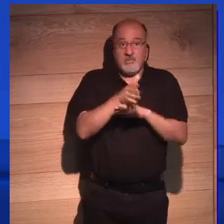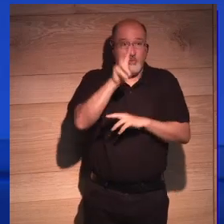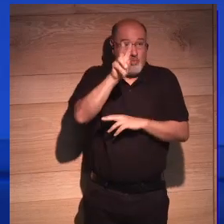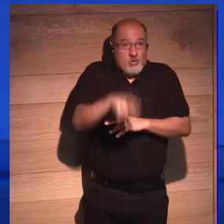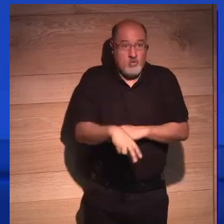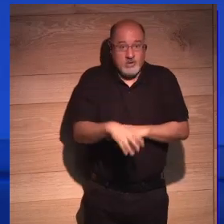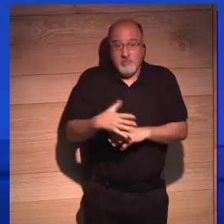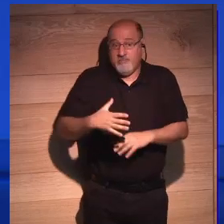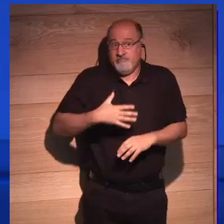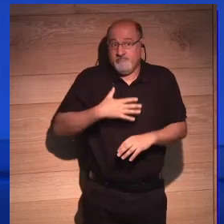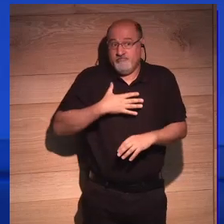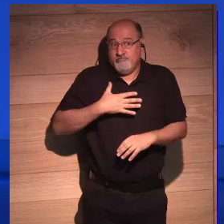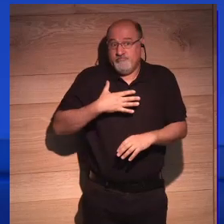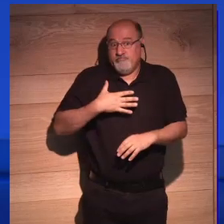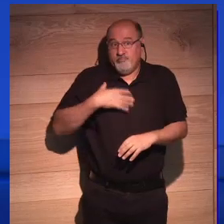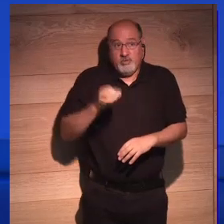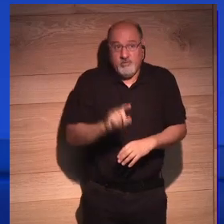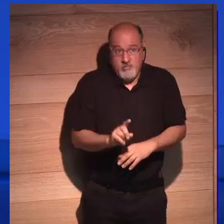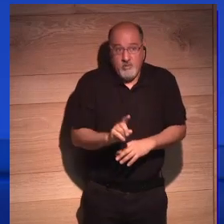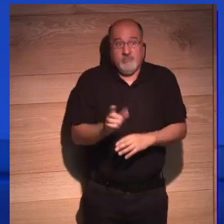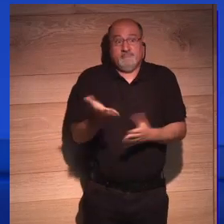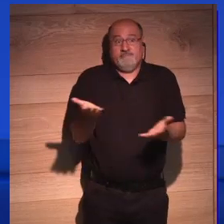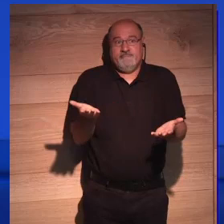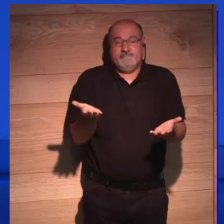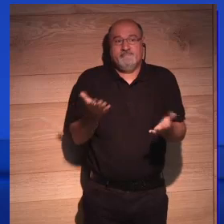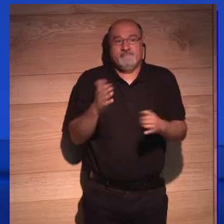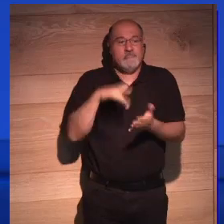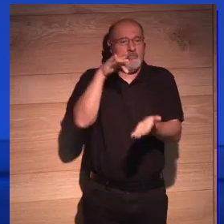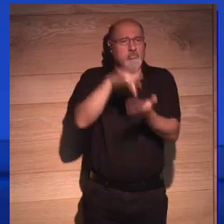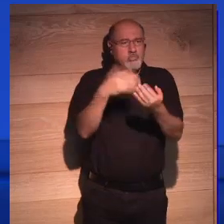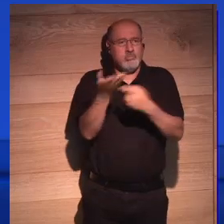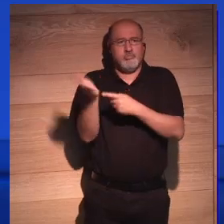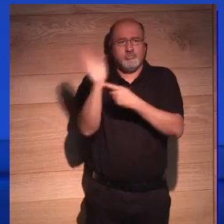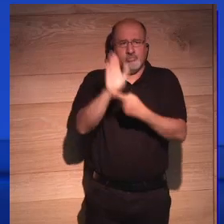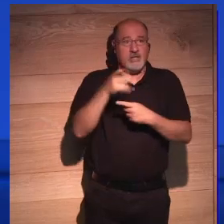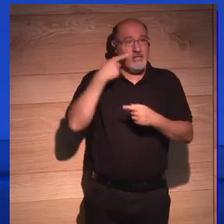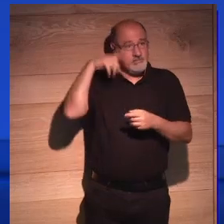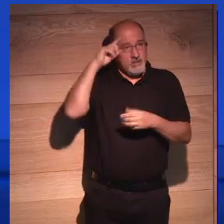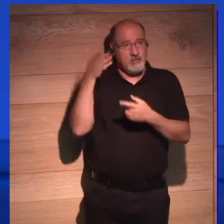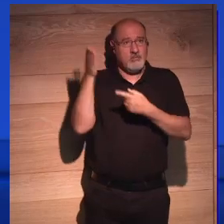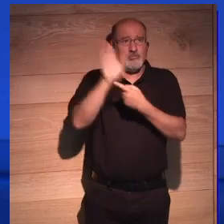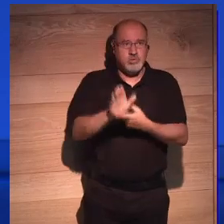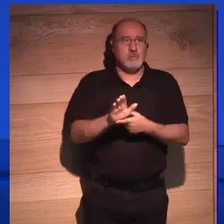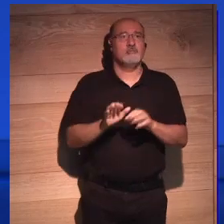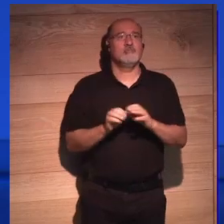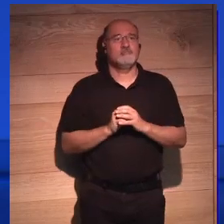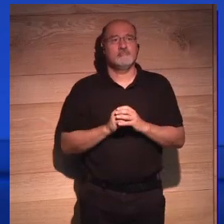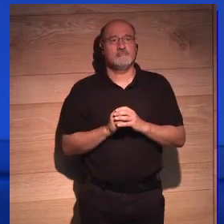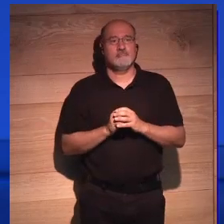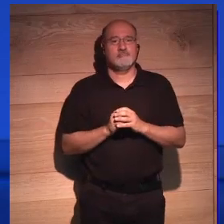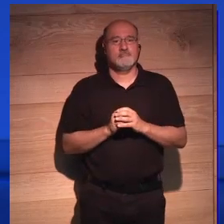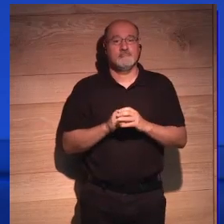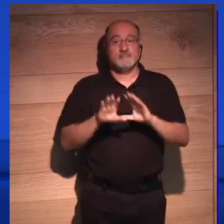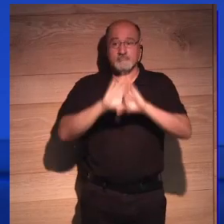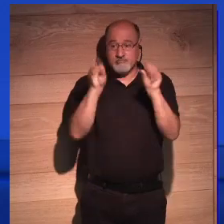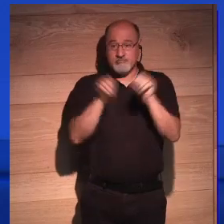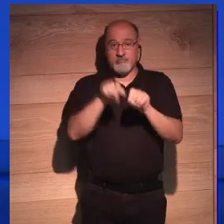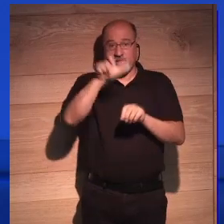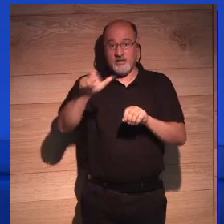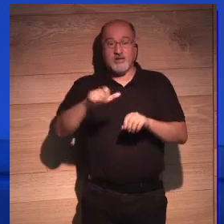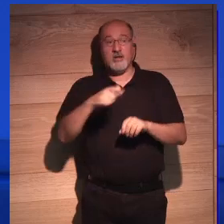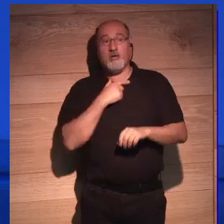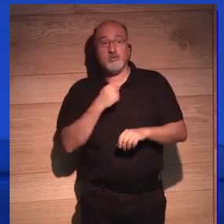in our venue, we've had thousands of people through at Limina now, they often say what they really want to do with VR, especially when it's their first time,